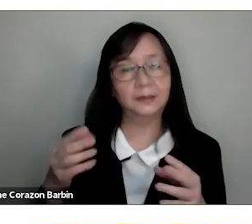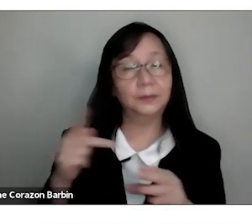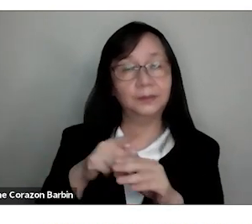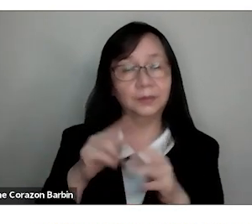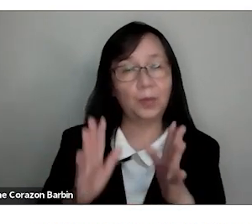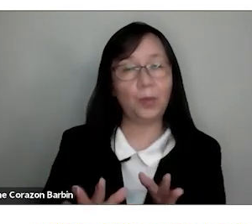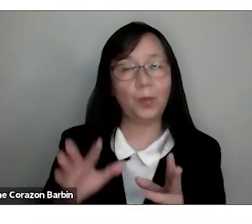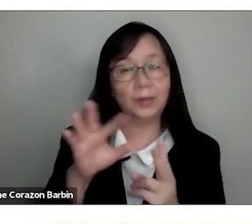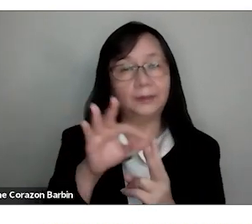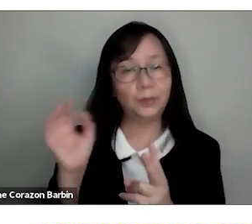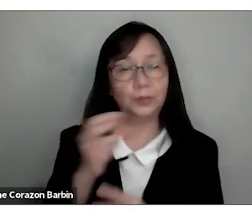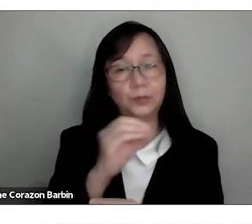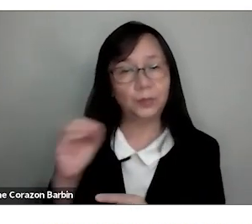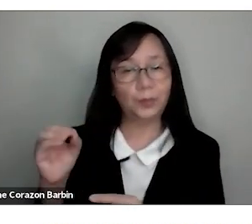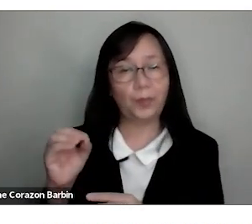own